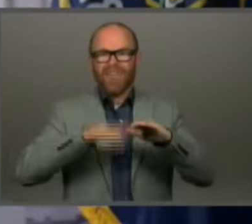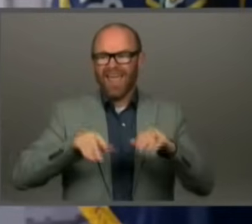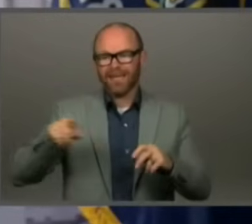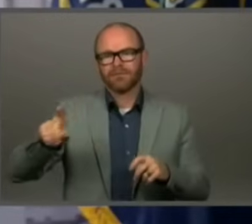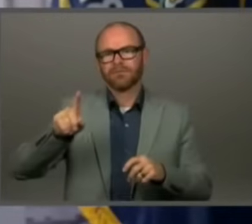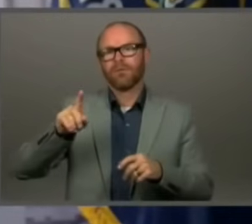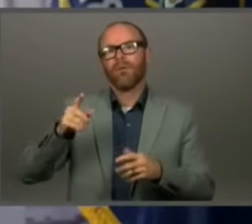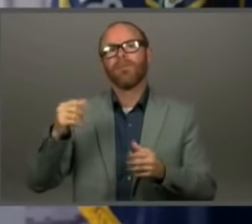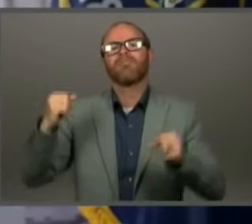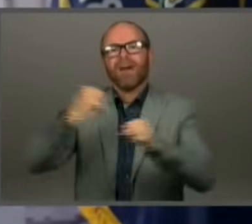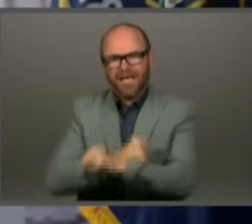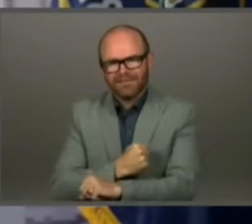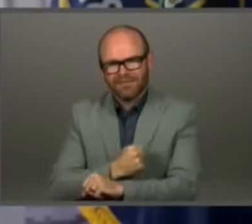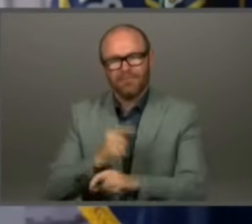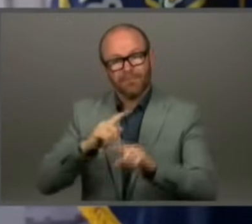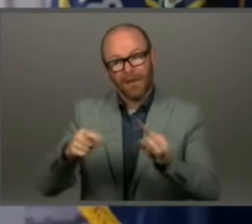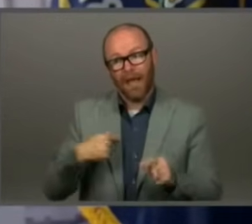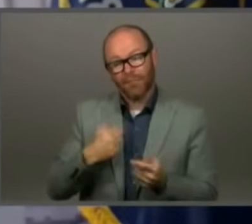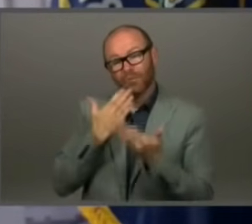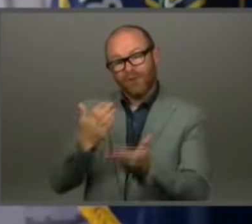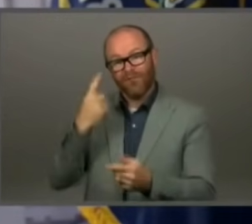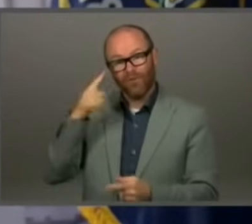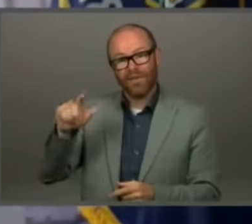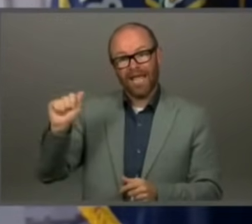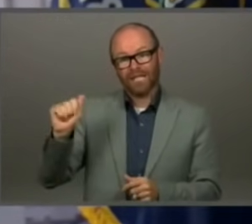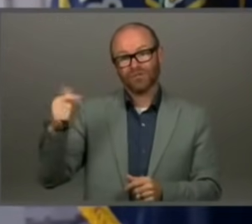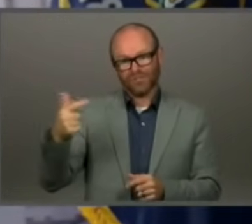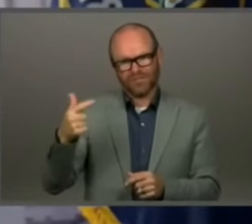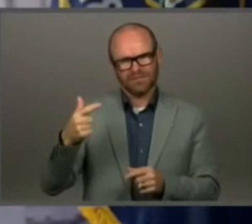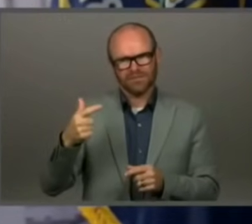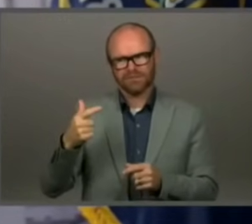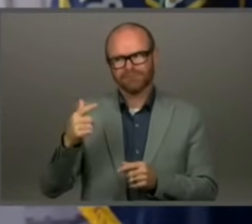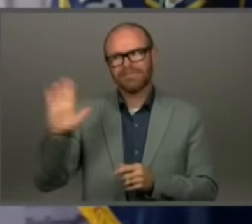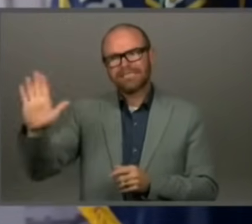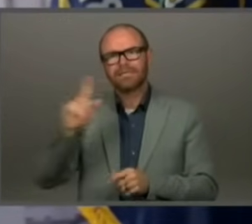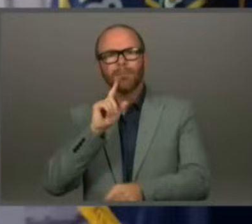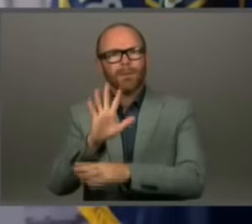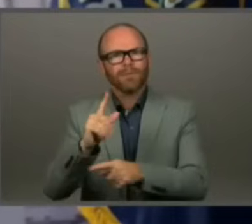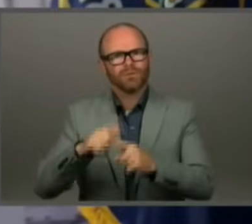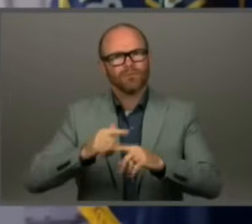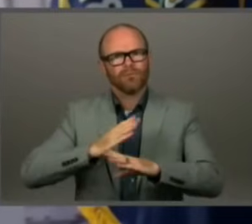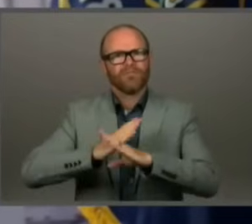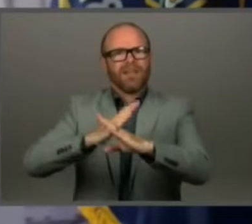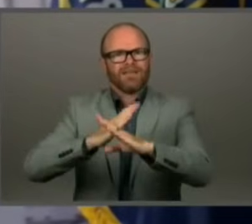grateful for the Attorney General's commitment to preventing that from happening,